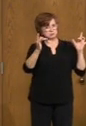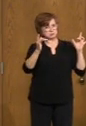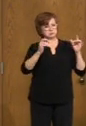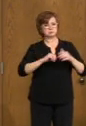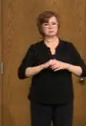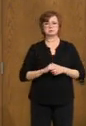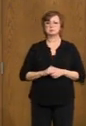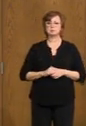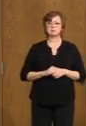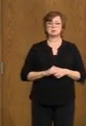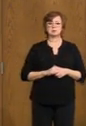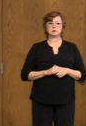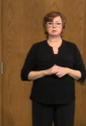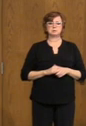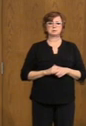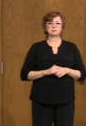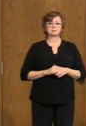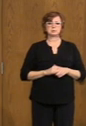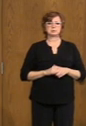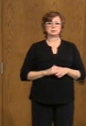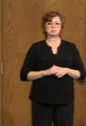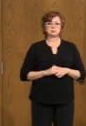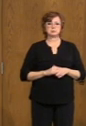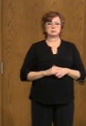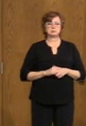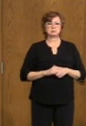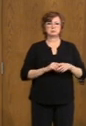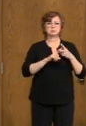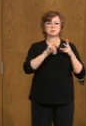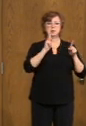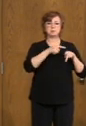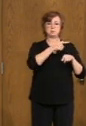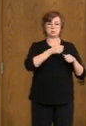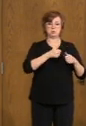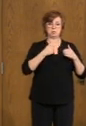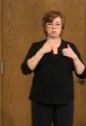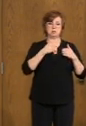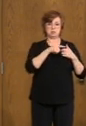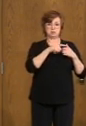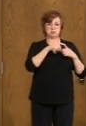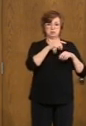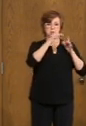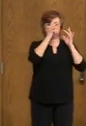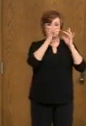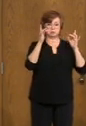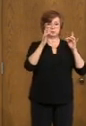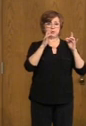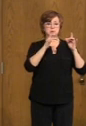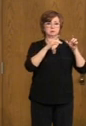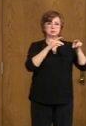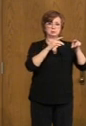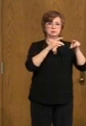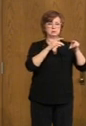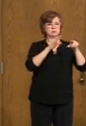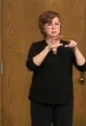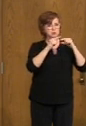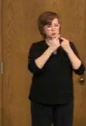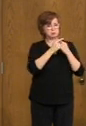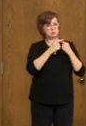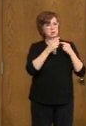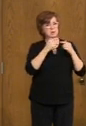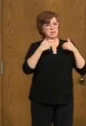the folks in hospital are somewhat younger than what we might have in our long-term care facilities. And so as we work our way through the age groups